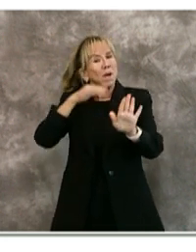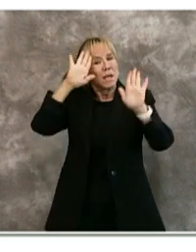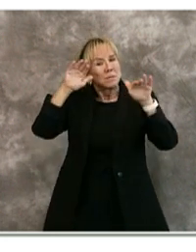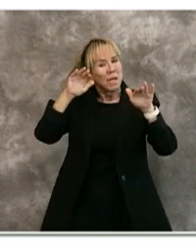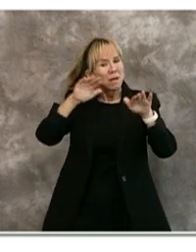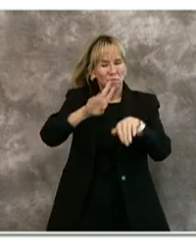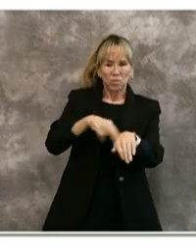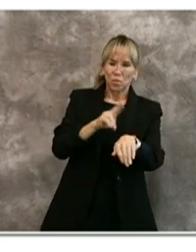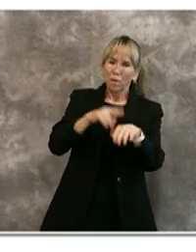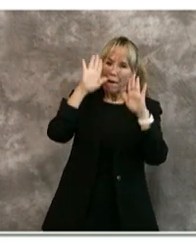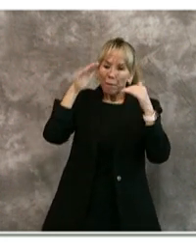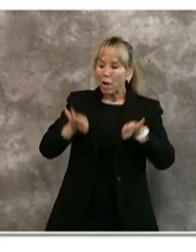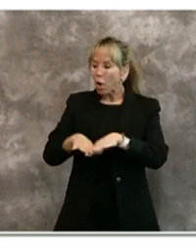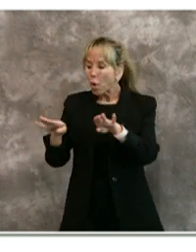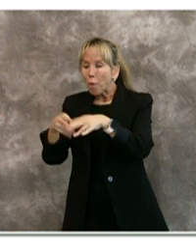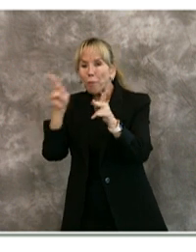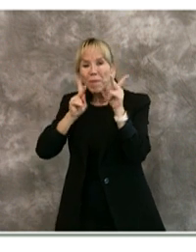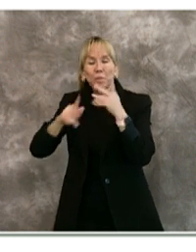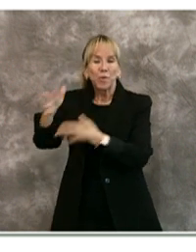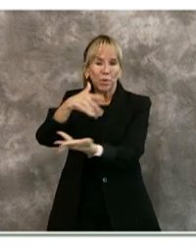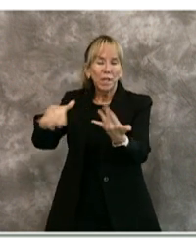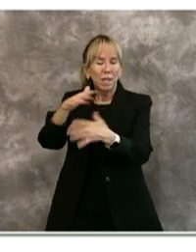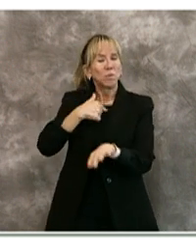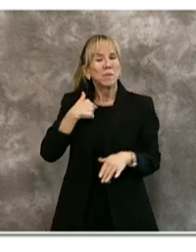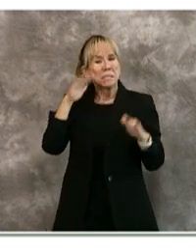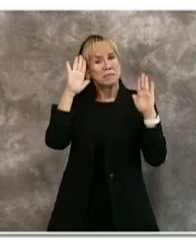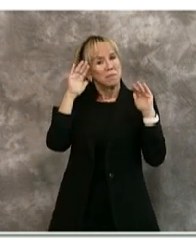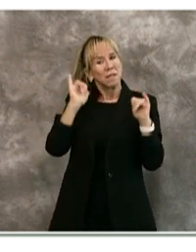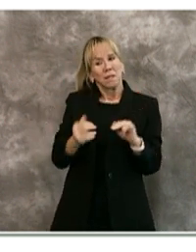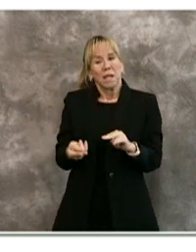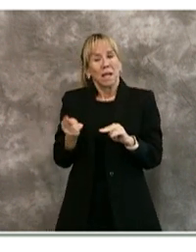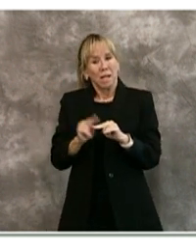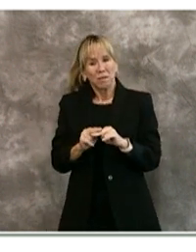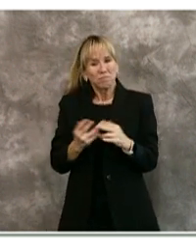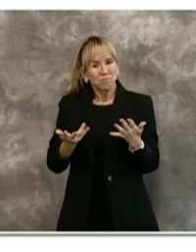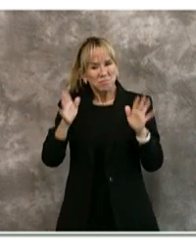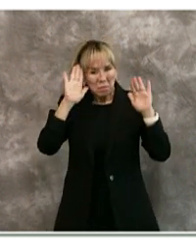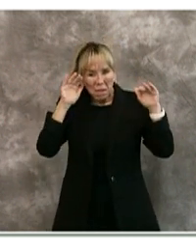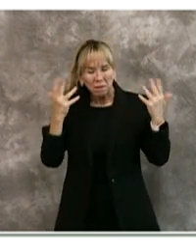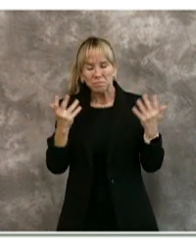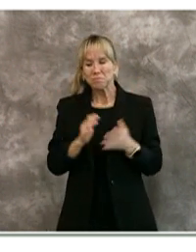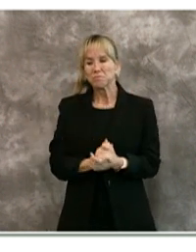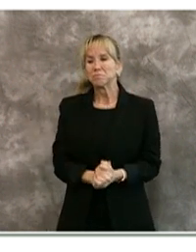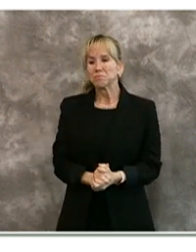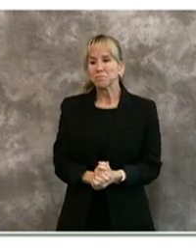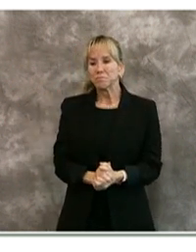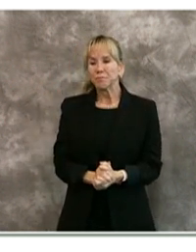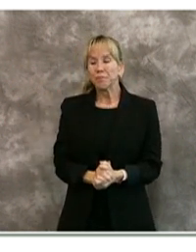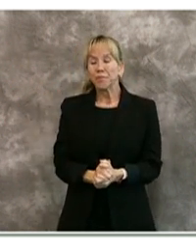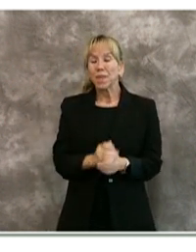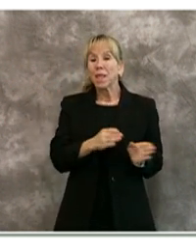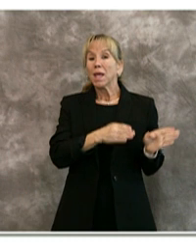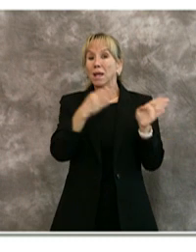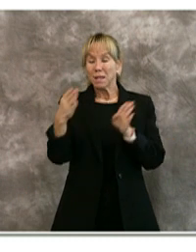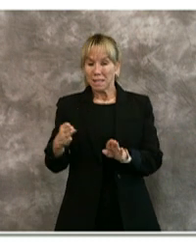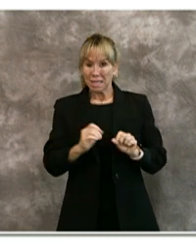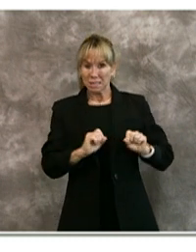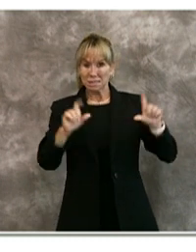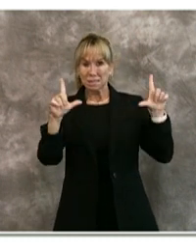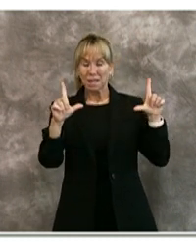with opening up and people gathering. Next slide. We wanted to show